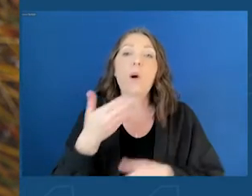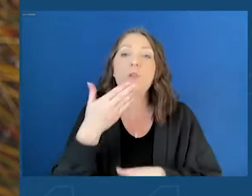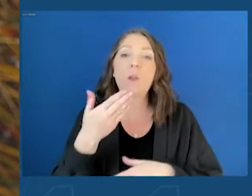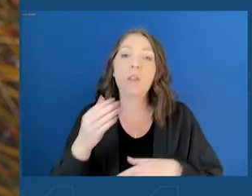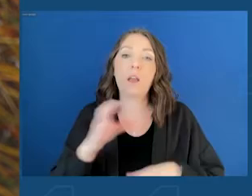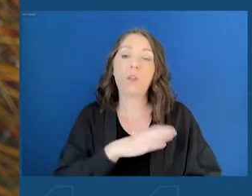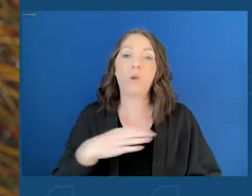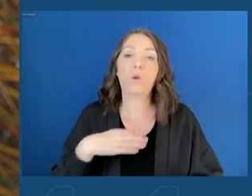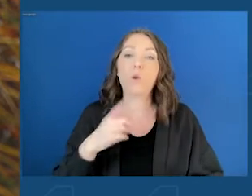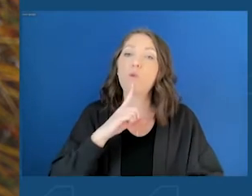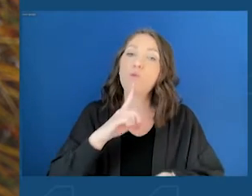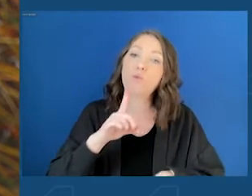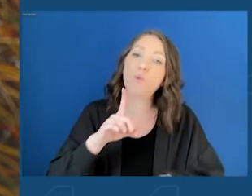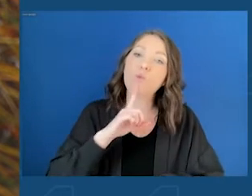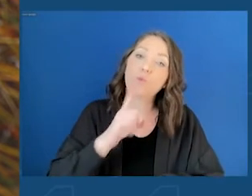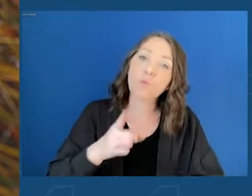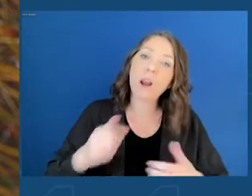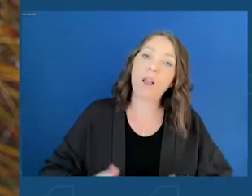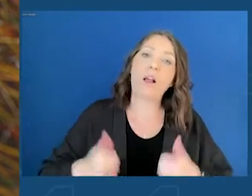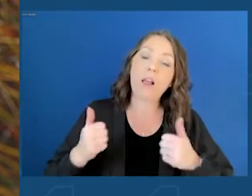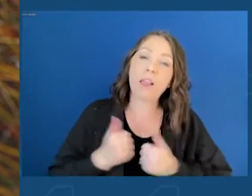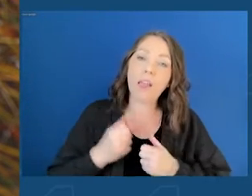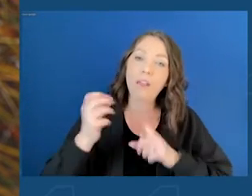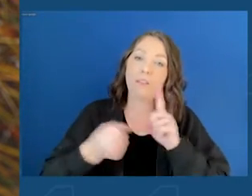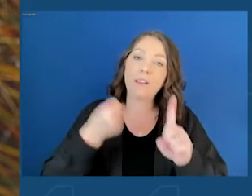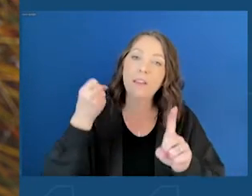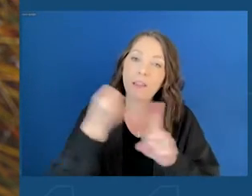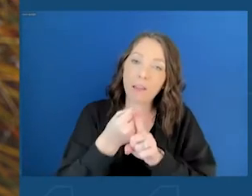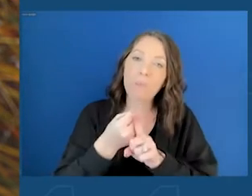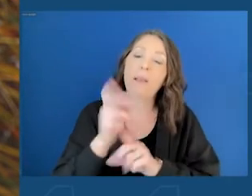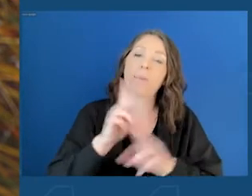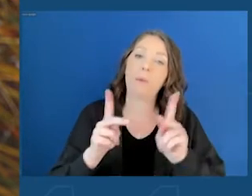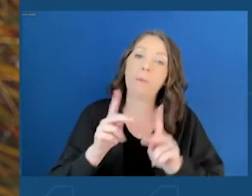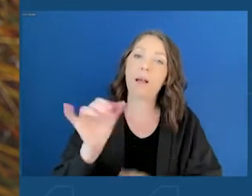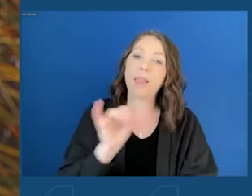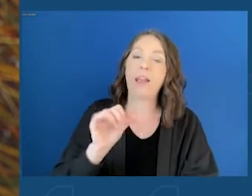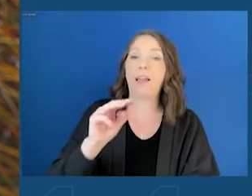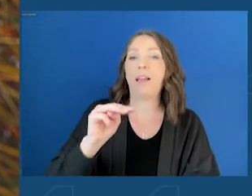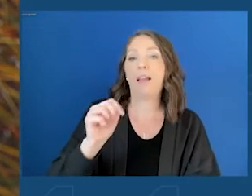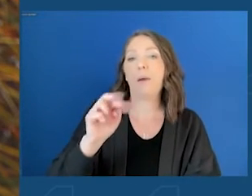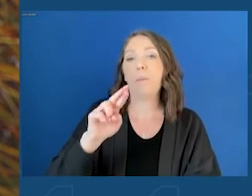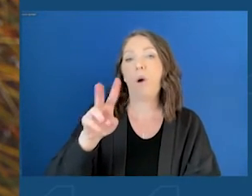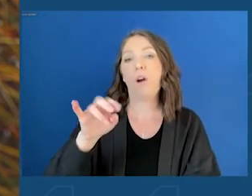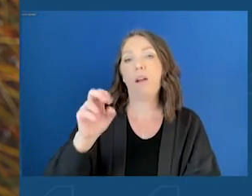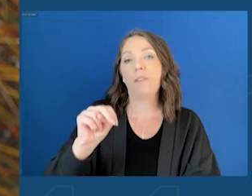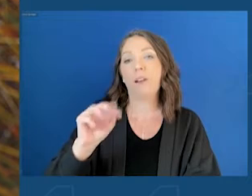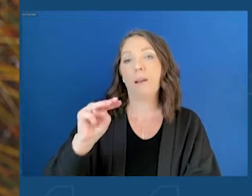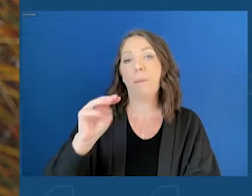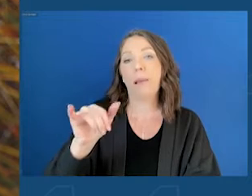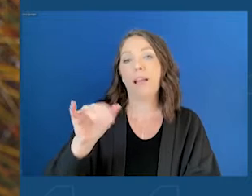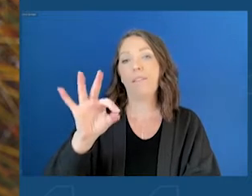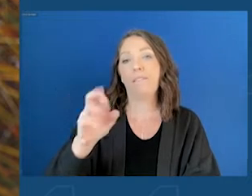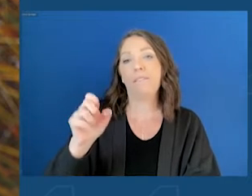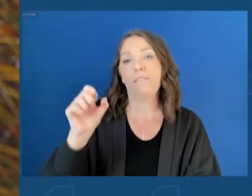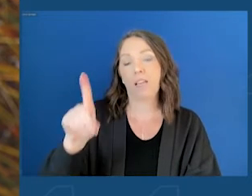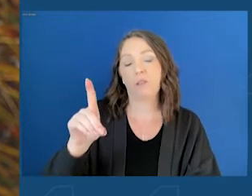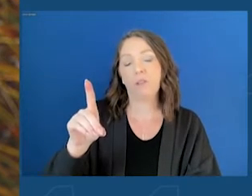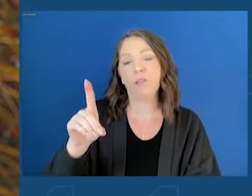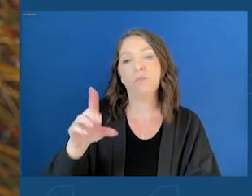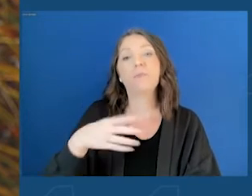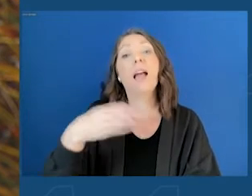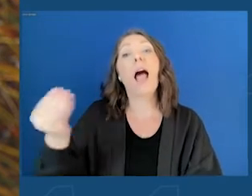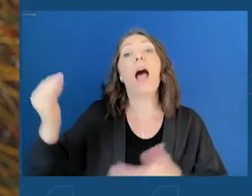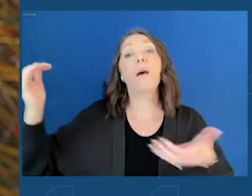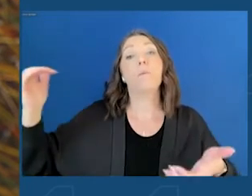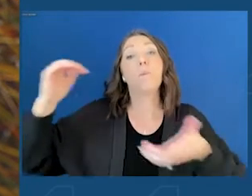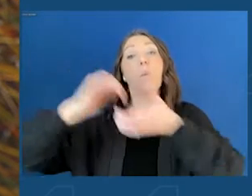real-life impacted individuals like our late Marvin Mayfield, and my partners in this